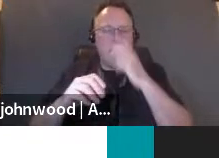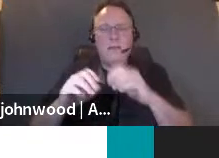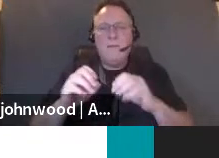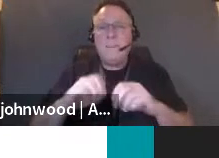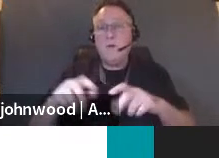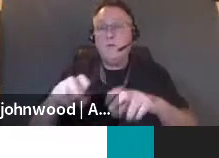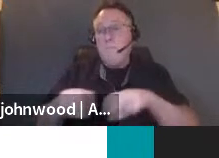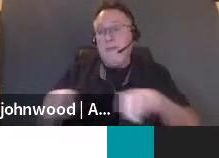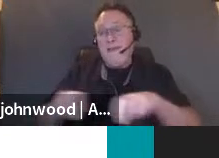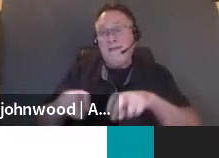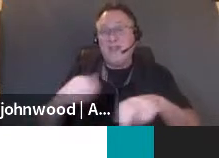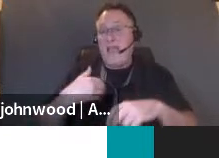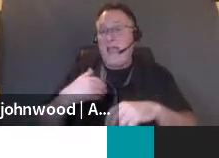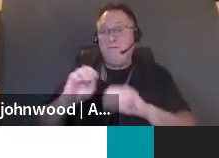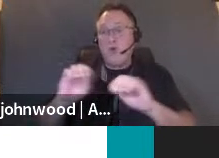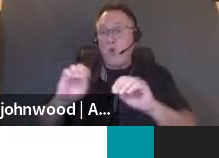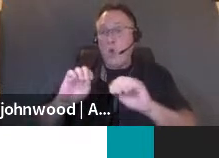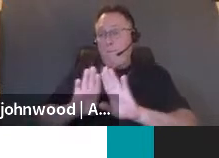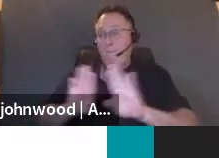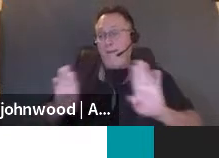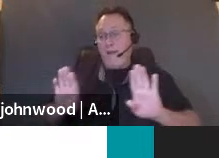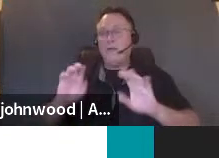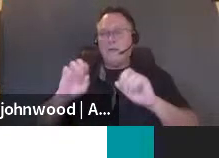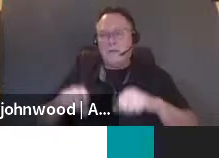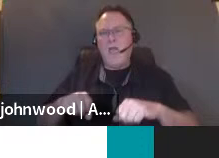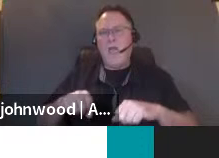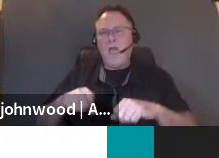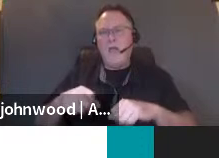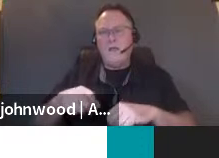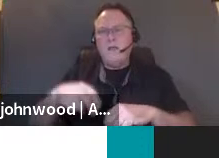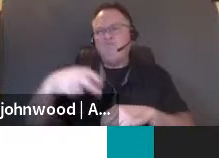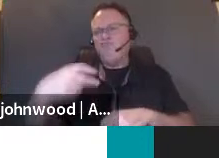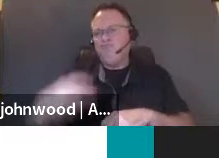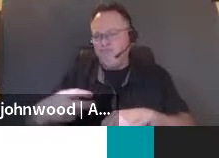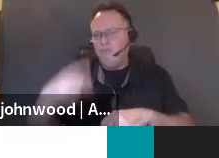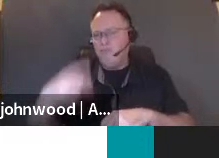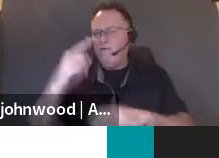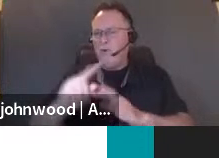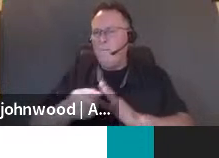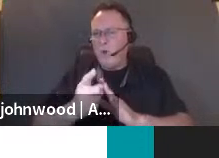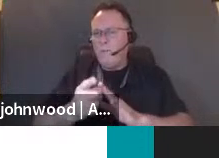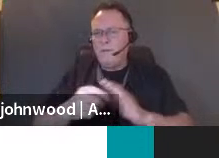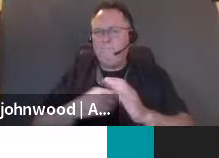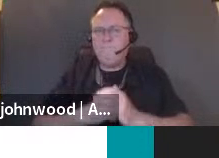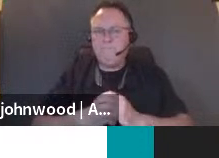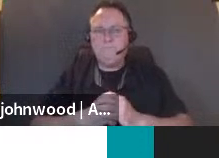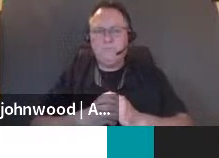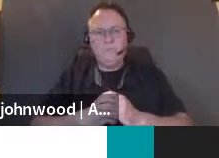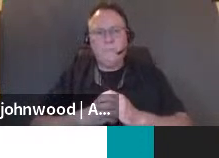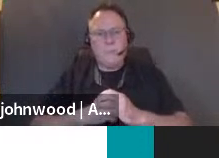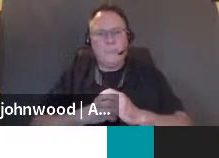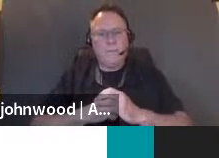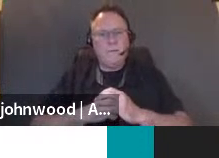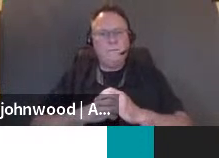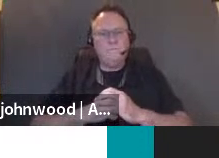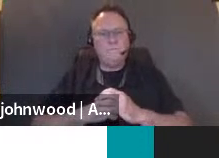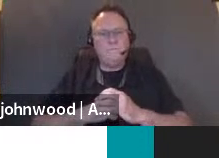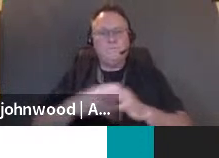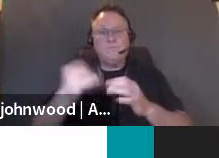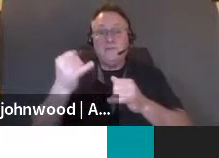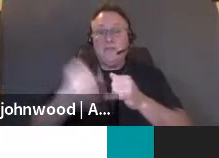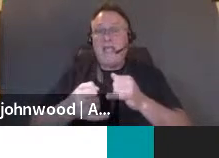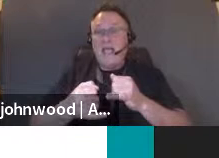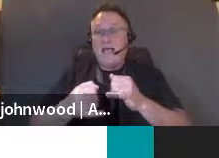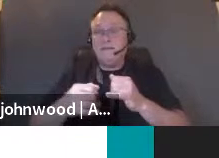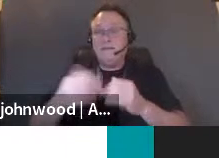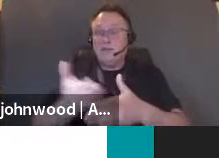wide enough to comfortably sit on and relax for a moment. Next slide. Lastly, we wanted to